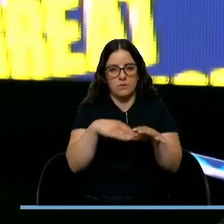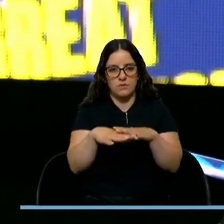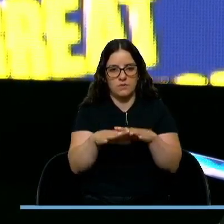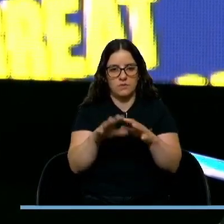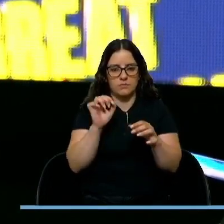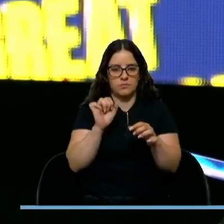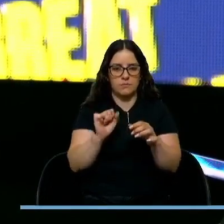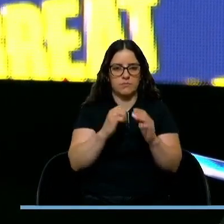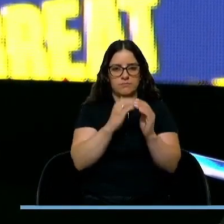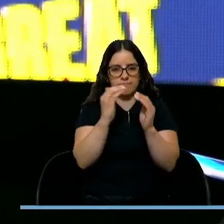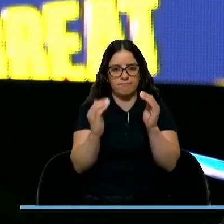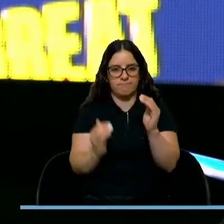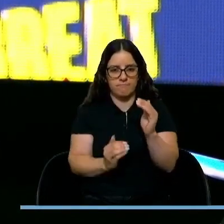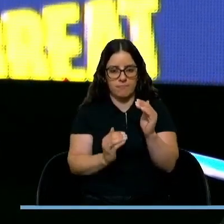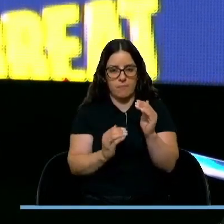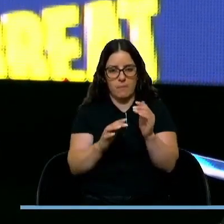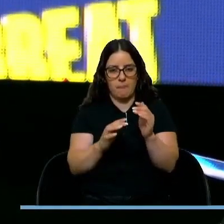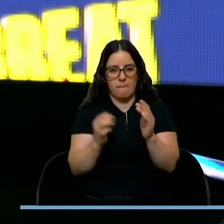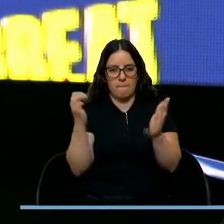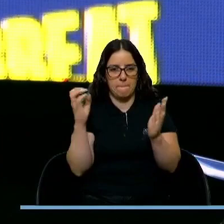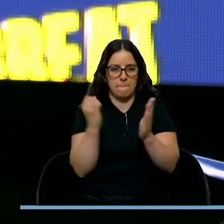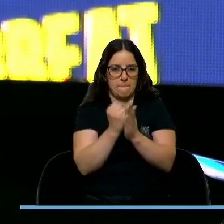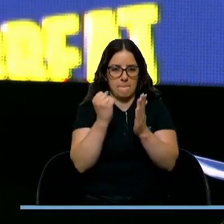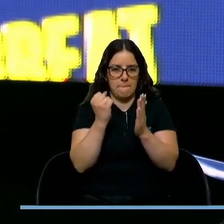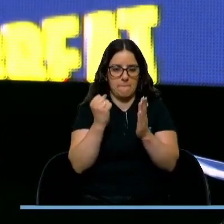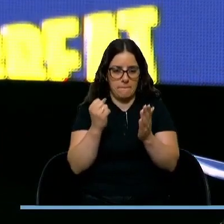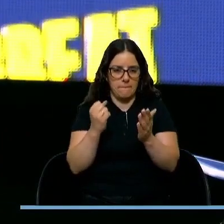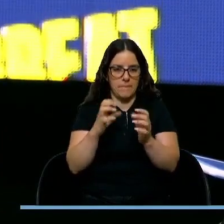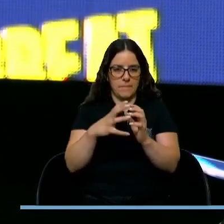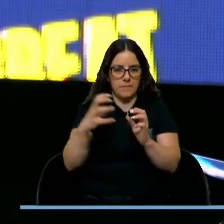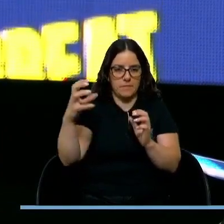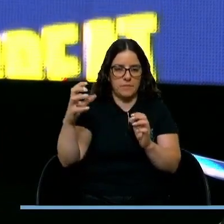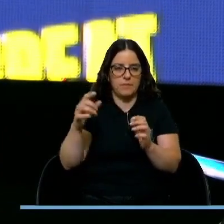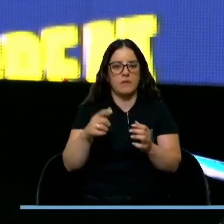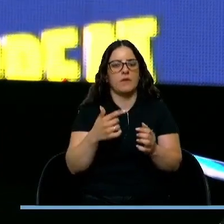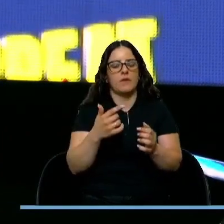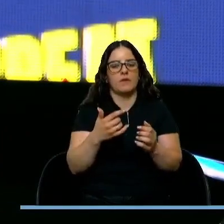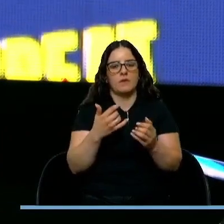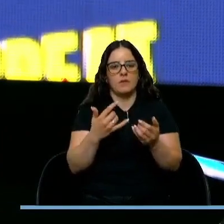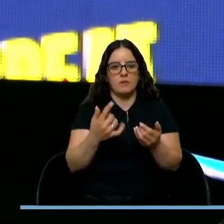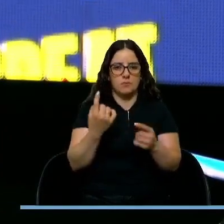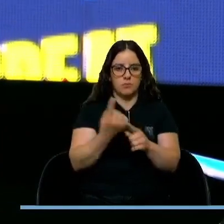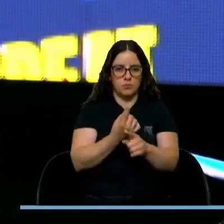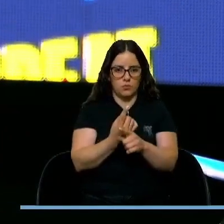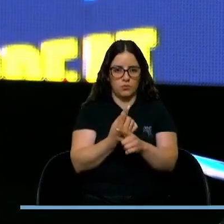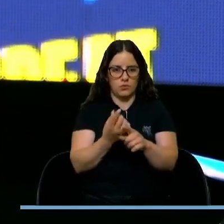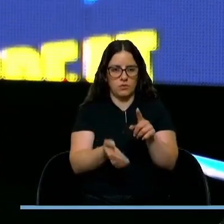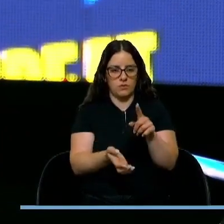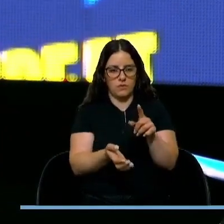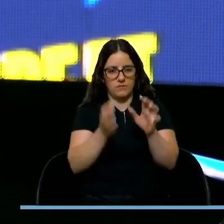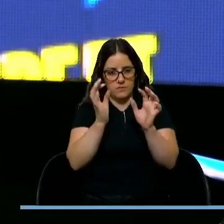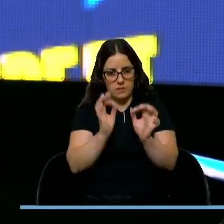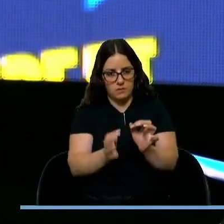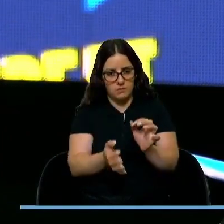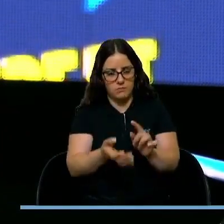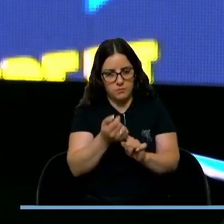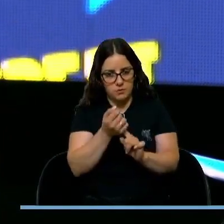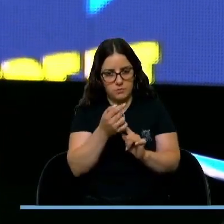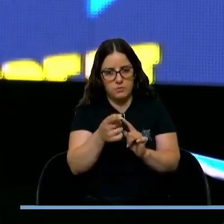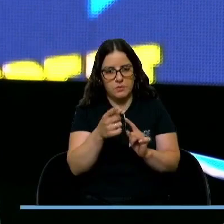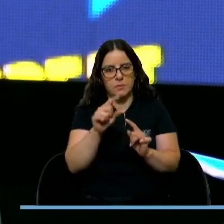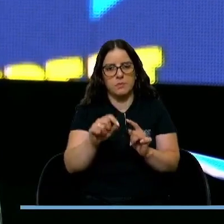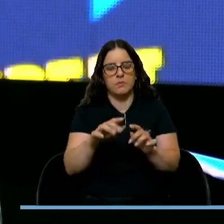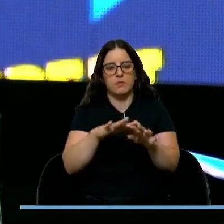This is what we're doing to reduce our footprint. And then, of course, if you have efficient products, and if you have